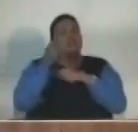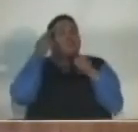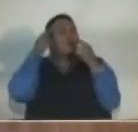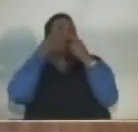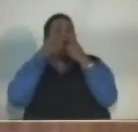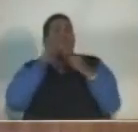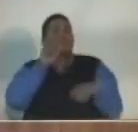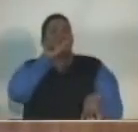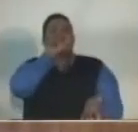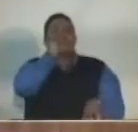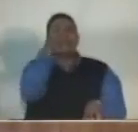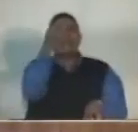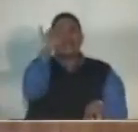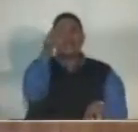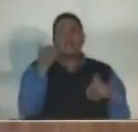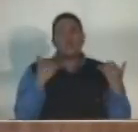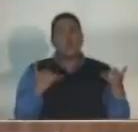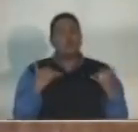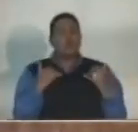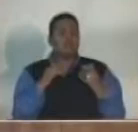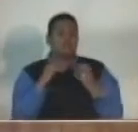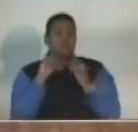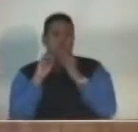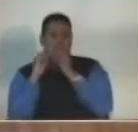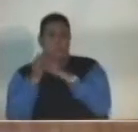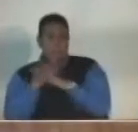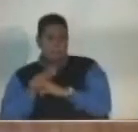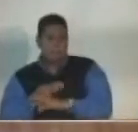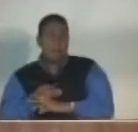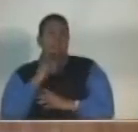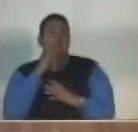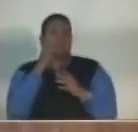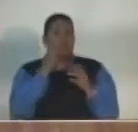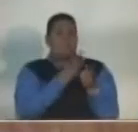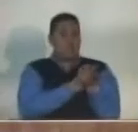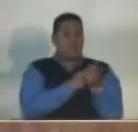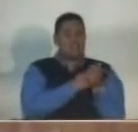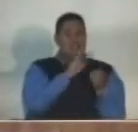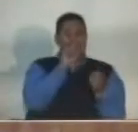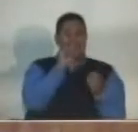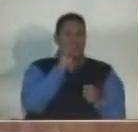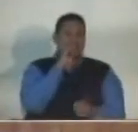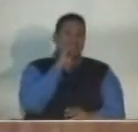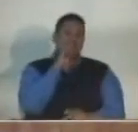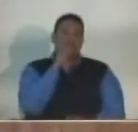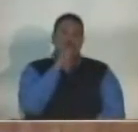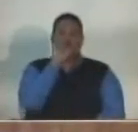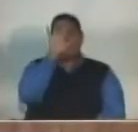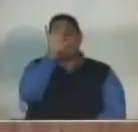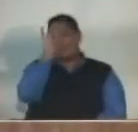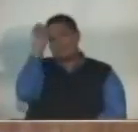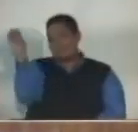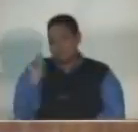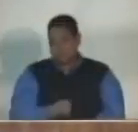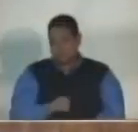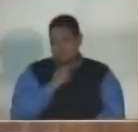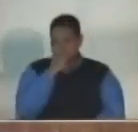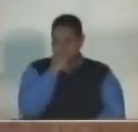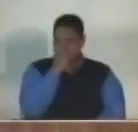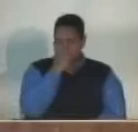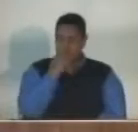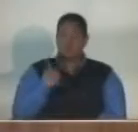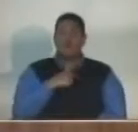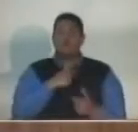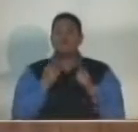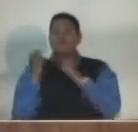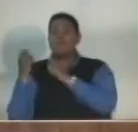of 2018. The current numeracy mastery rate at grade 4 is a disappointing 58%. Mr. Speaker, we've